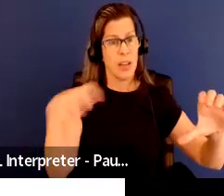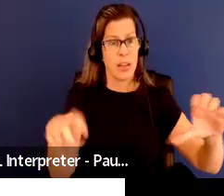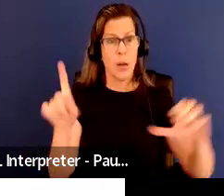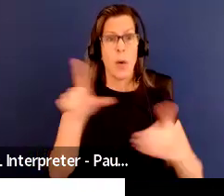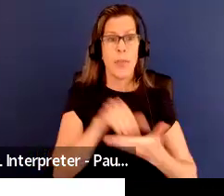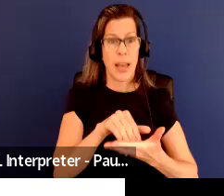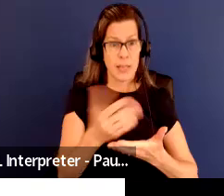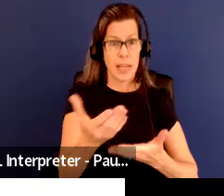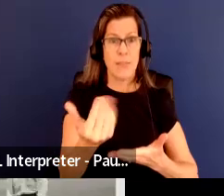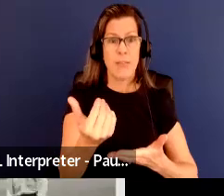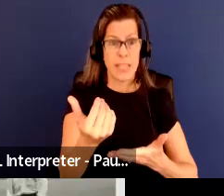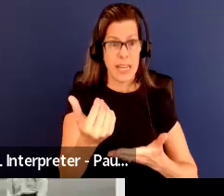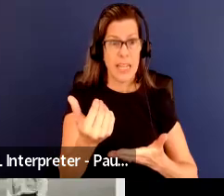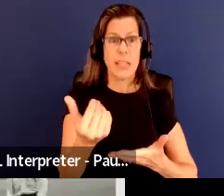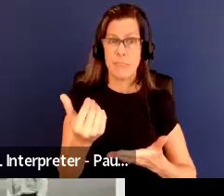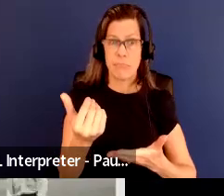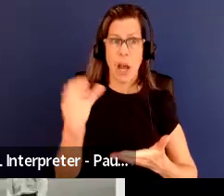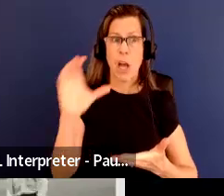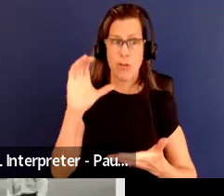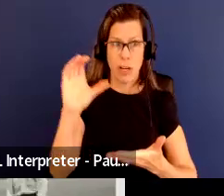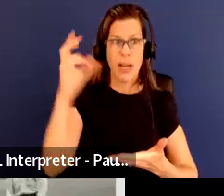on trains and deported.